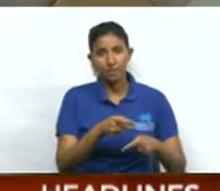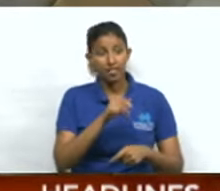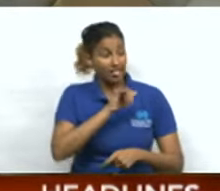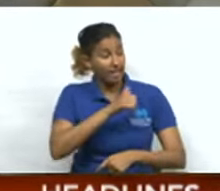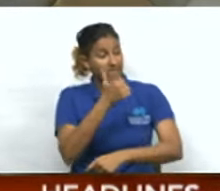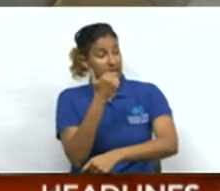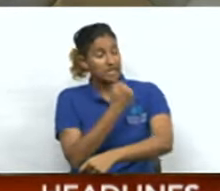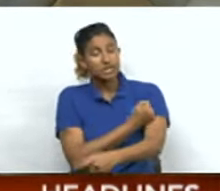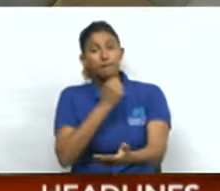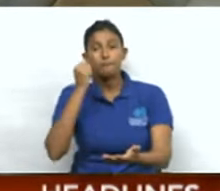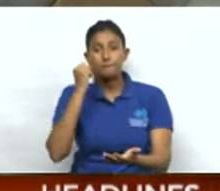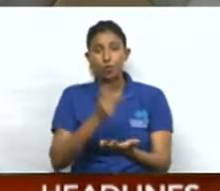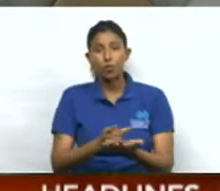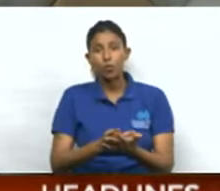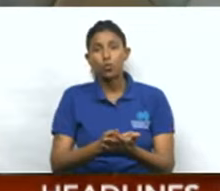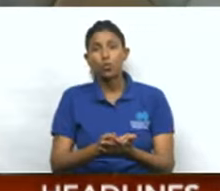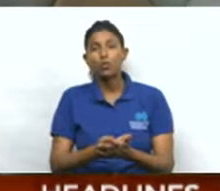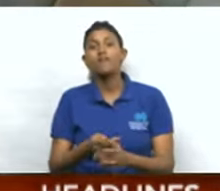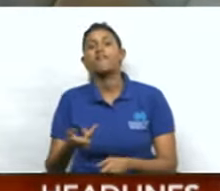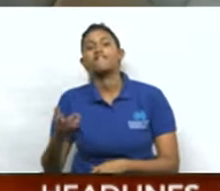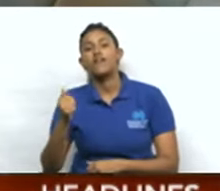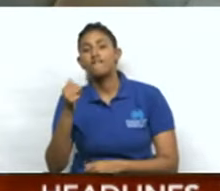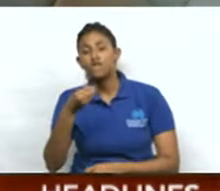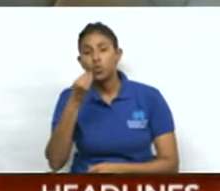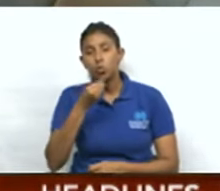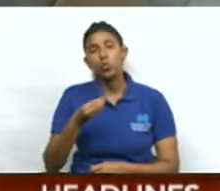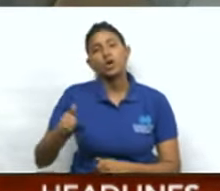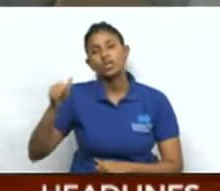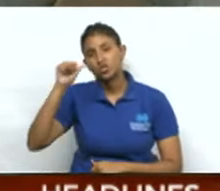the FDA in 2017.